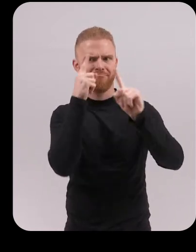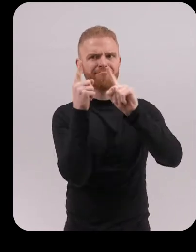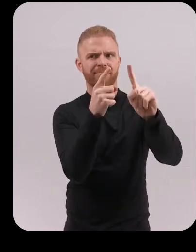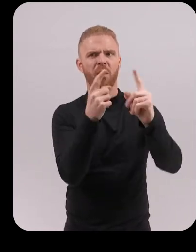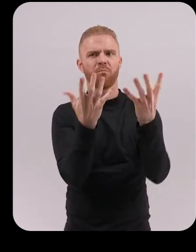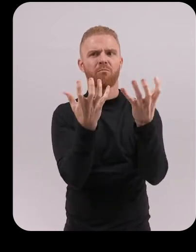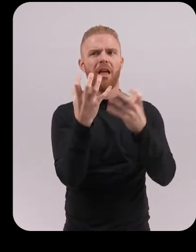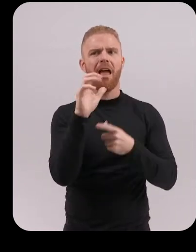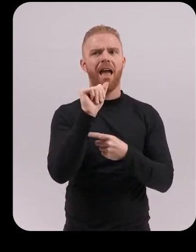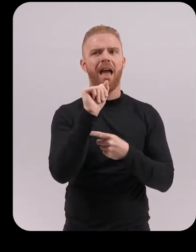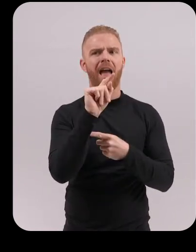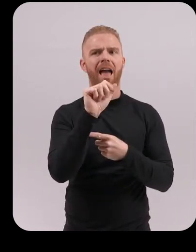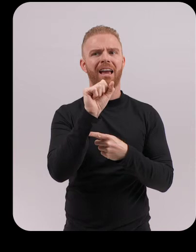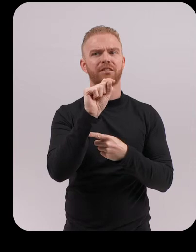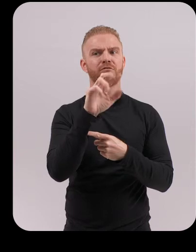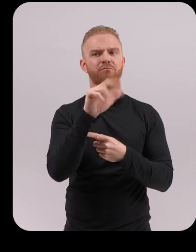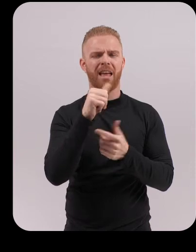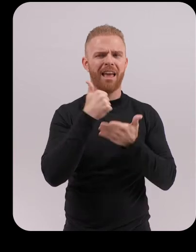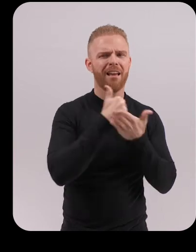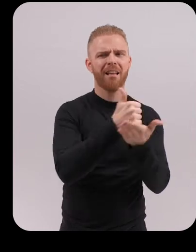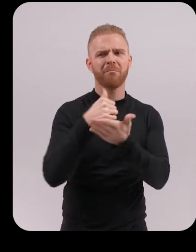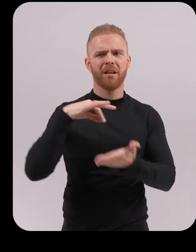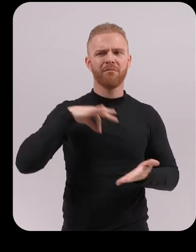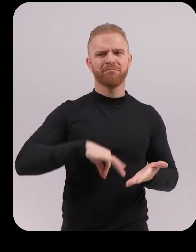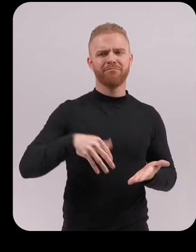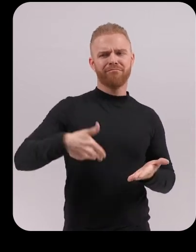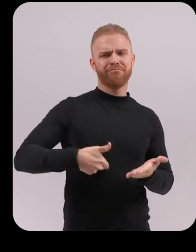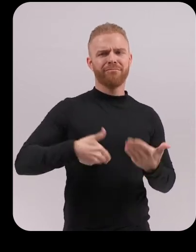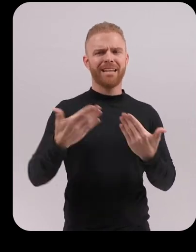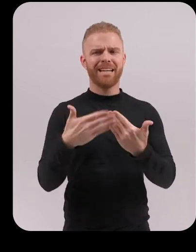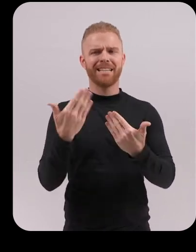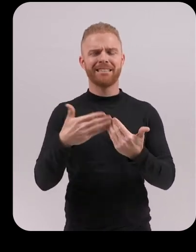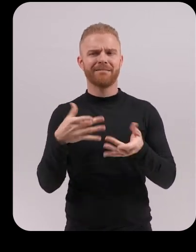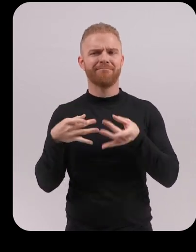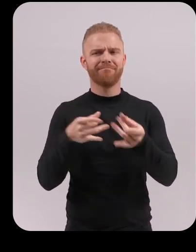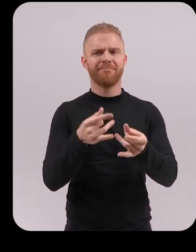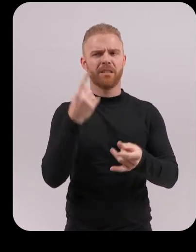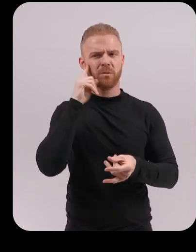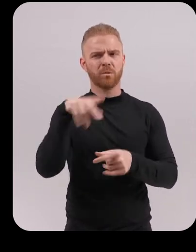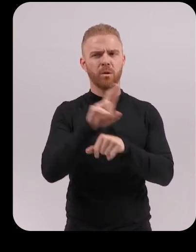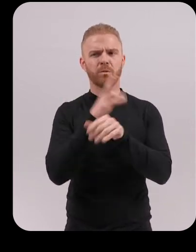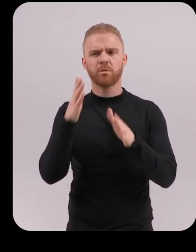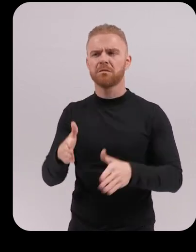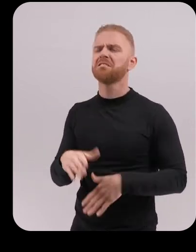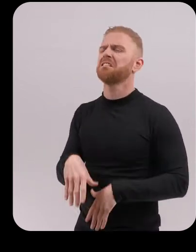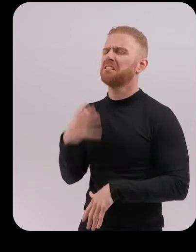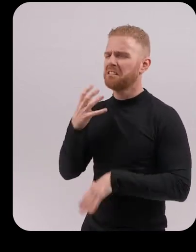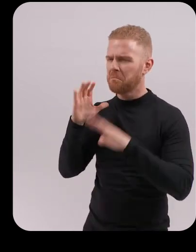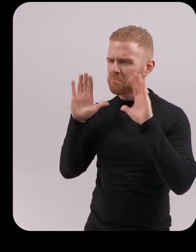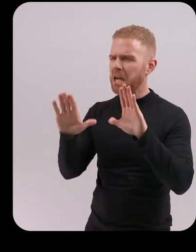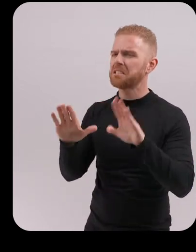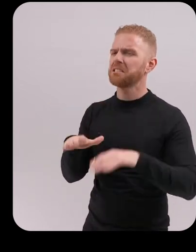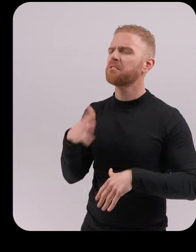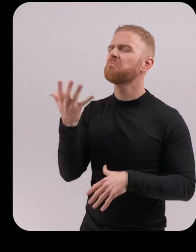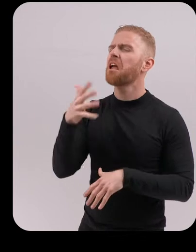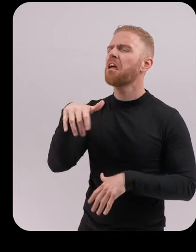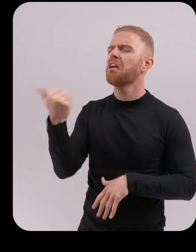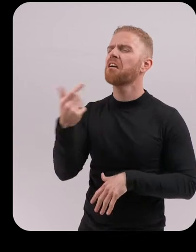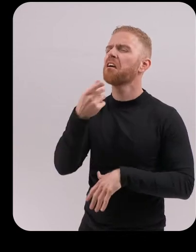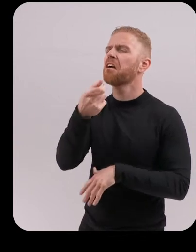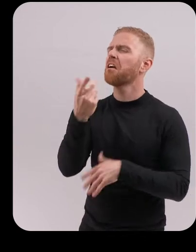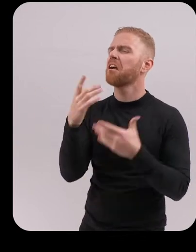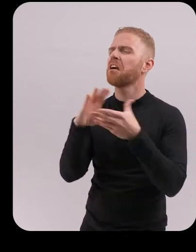and intuitive for users. Wow, amazing. And what did he talk about before Project